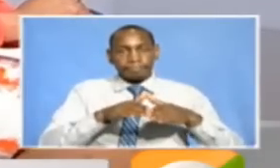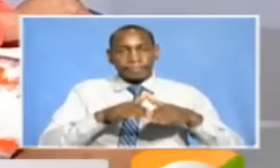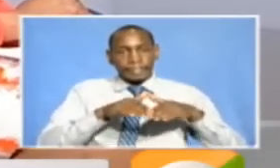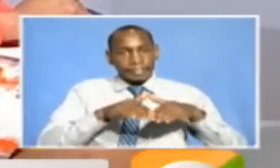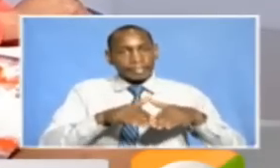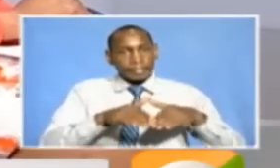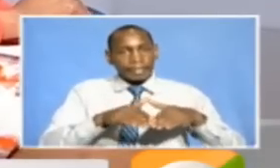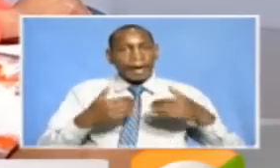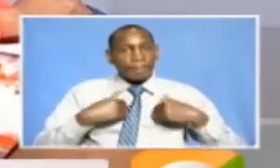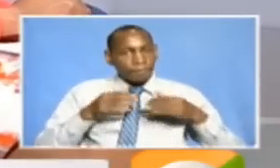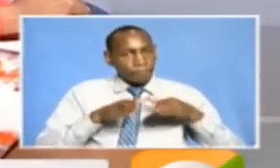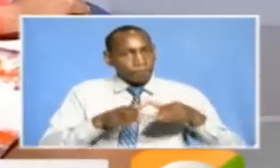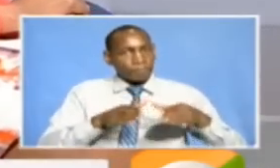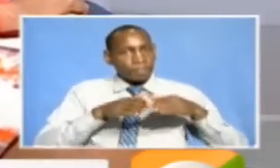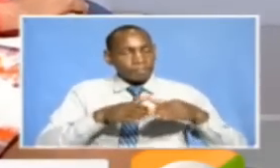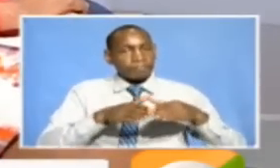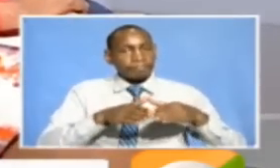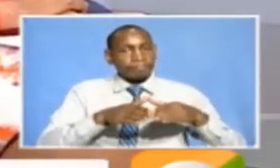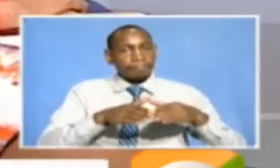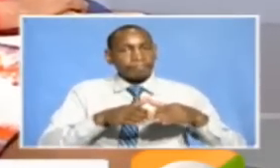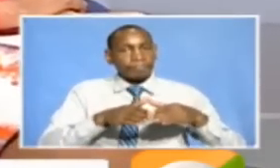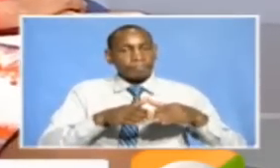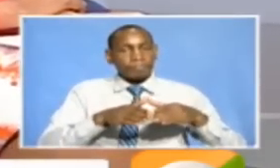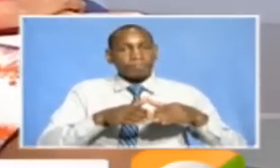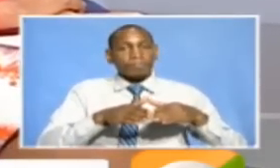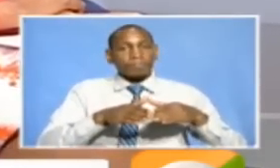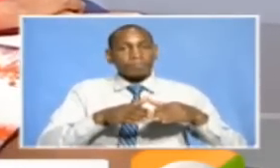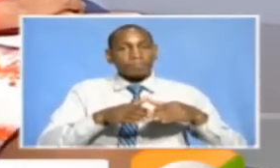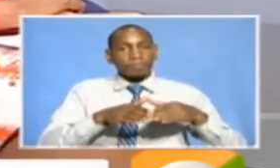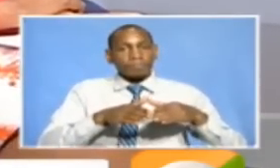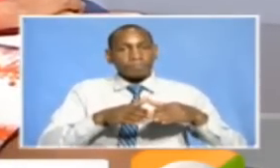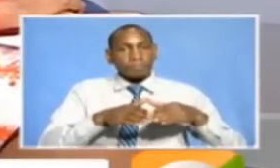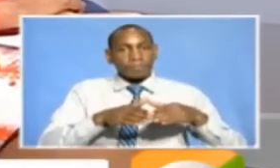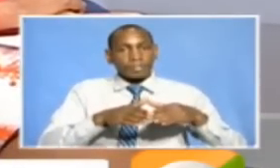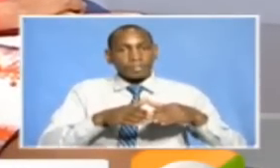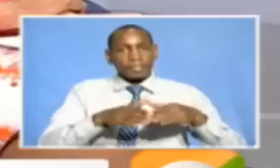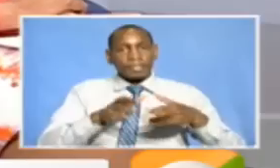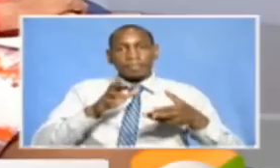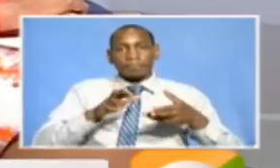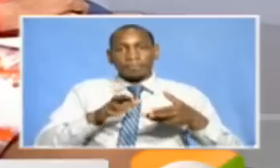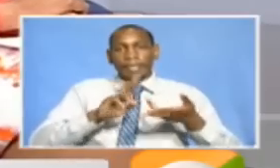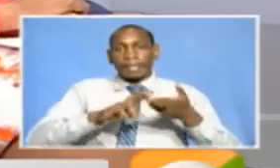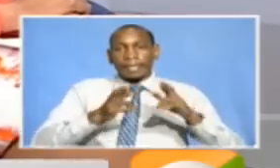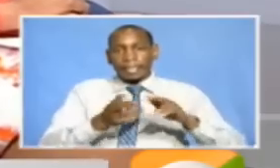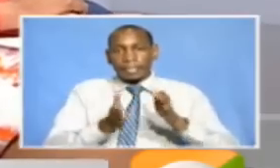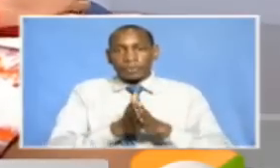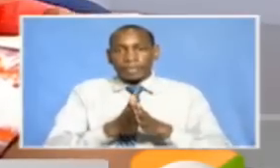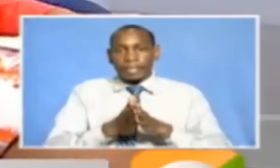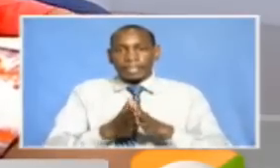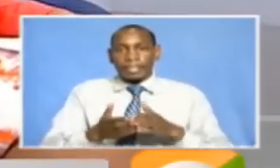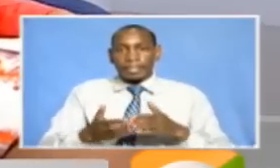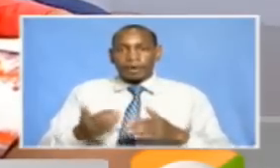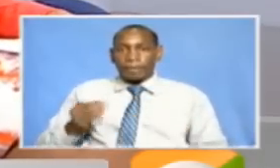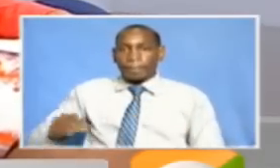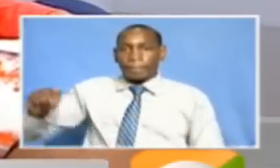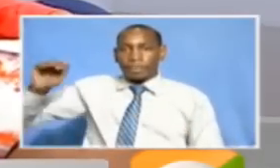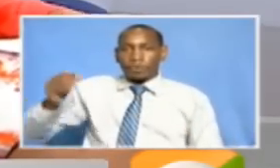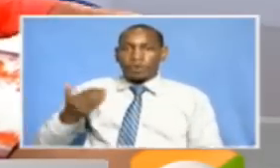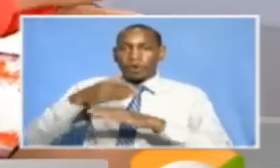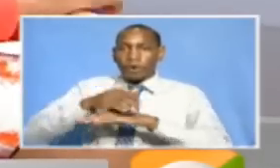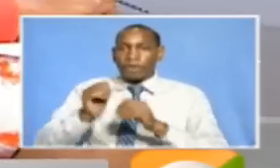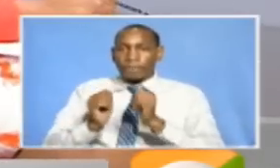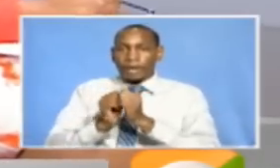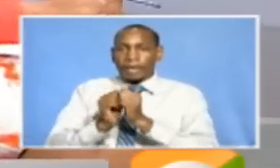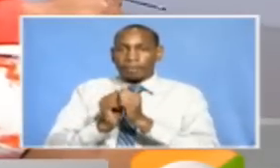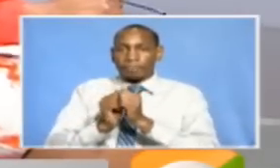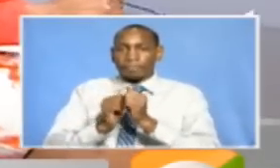when there's penetration of one genital into another, and in reference to an adult, someone who's over 18. And with